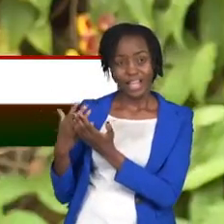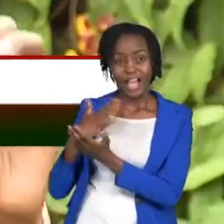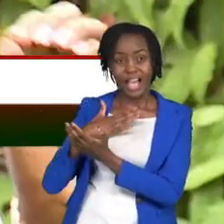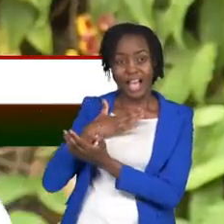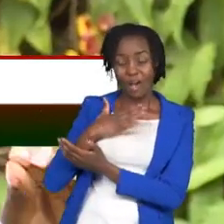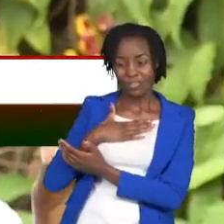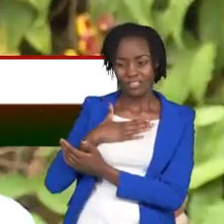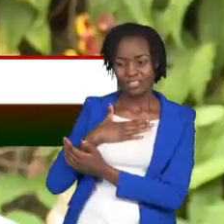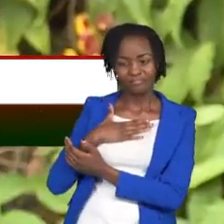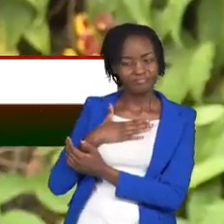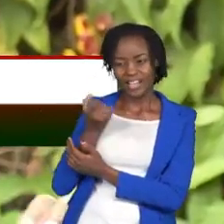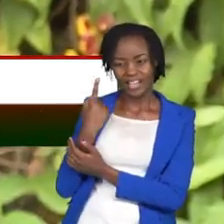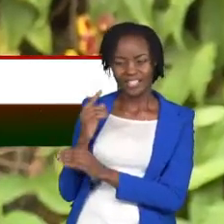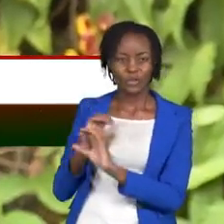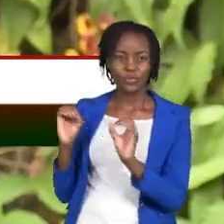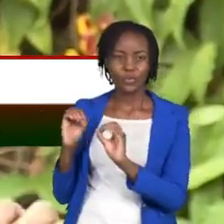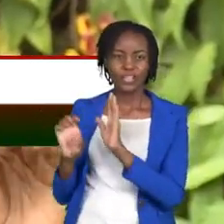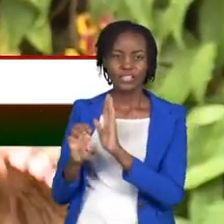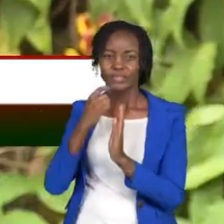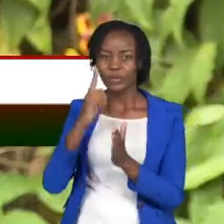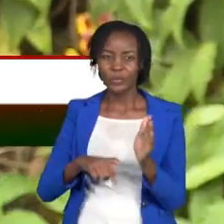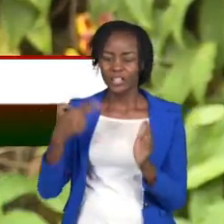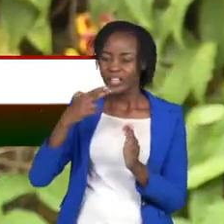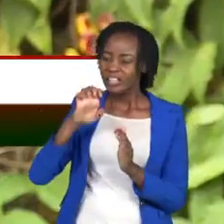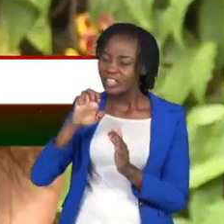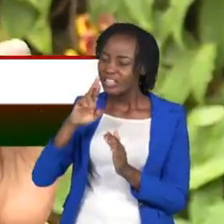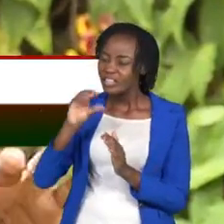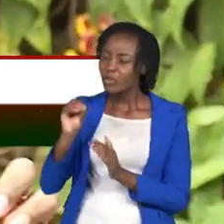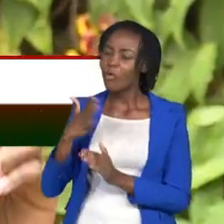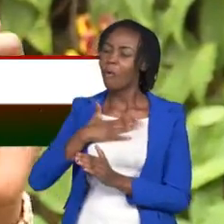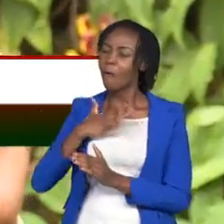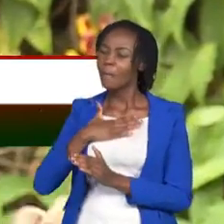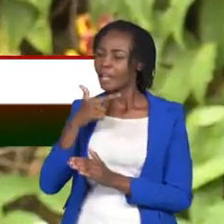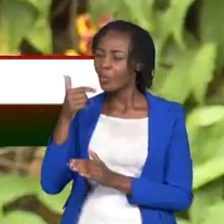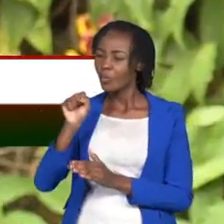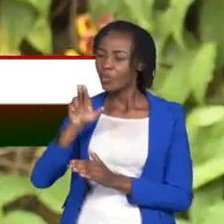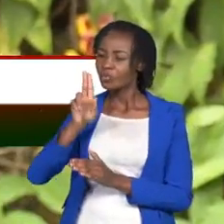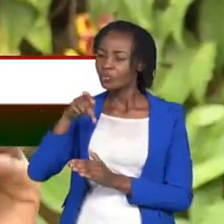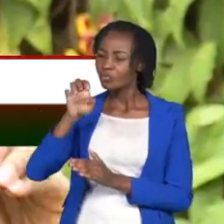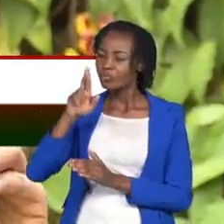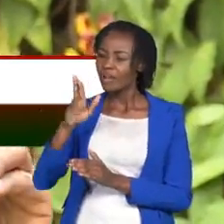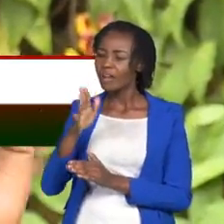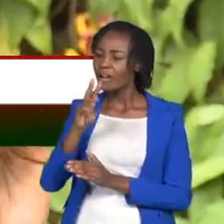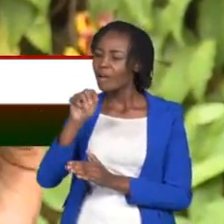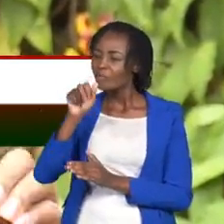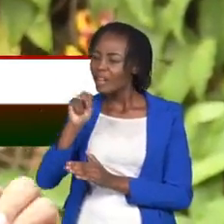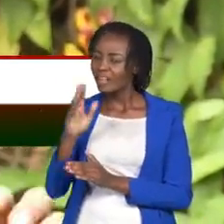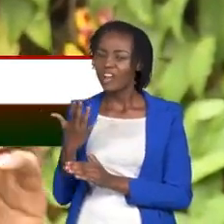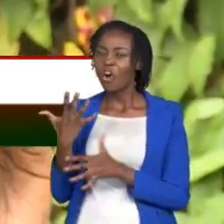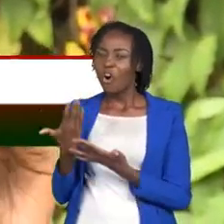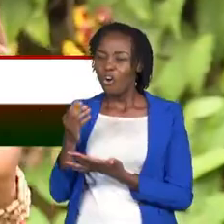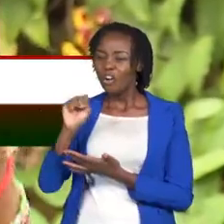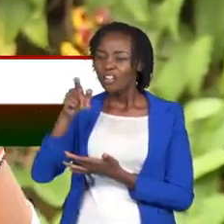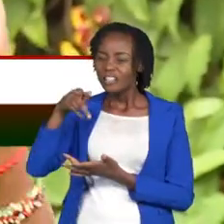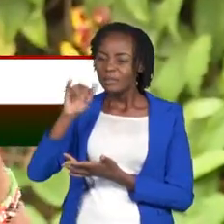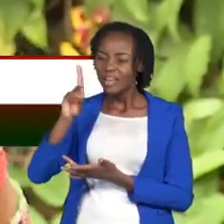know. If a child will come and say, my hero today is Superman, my hero today is Spider-Man, you know, you cannot be able to tell that child, by